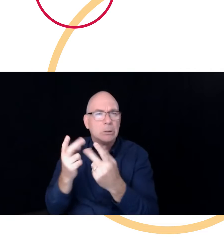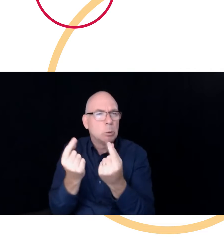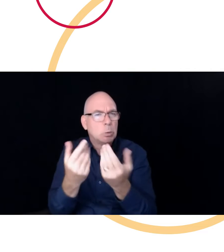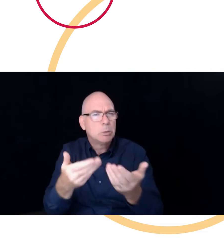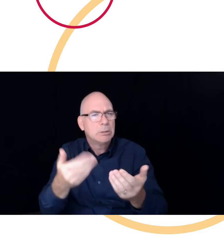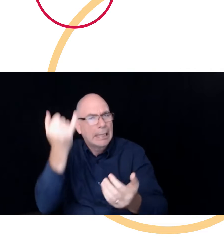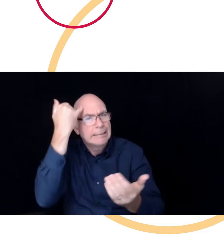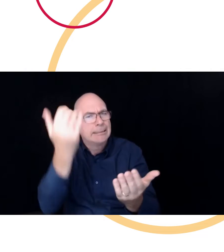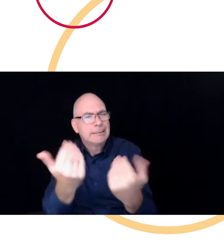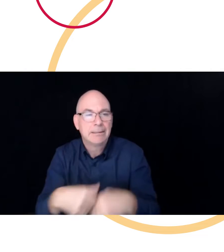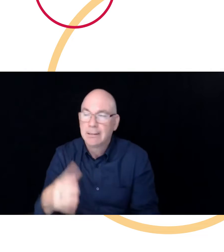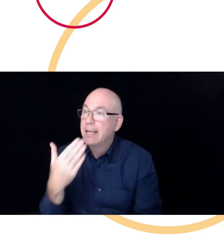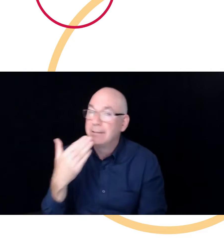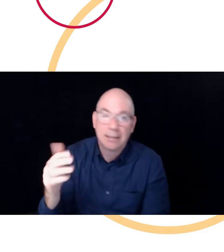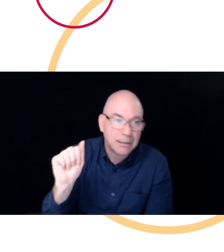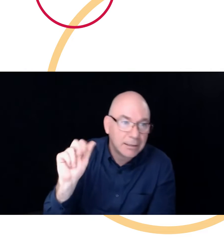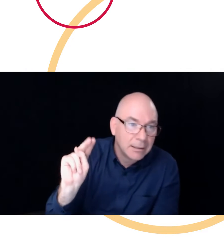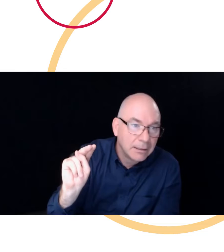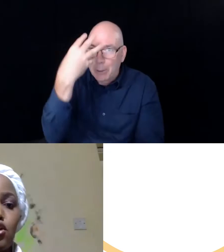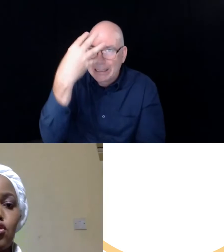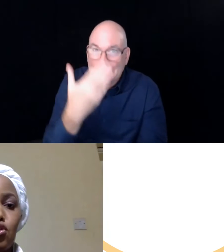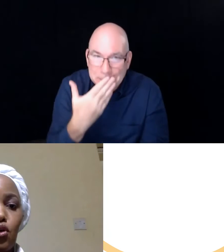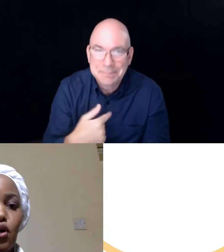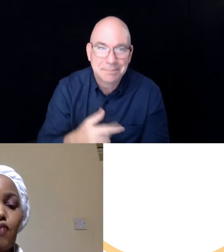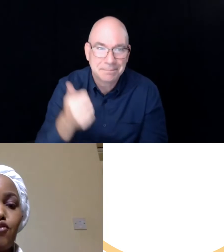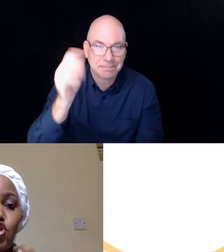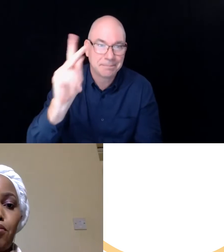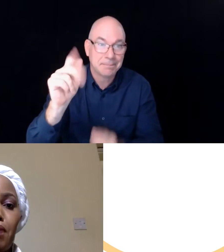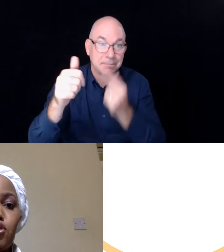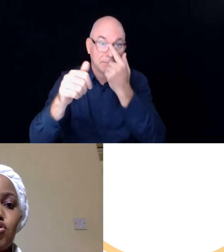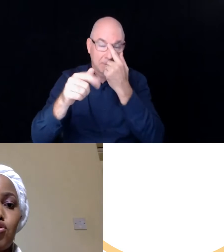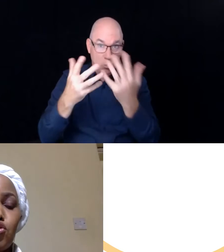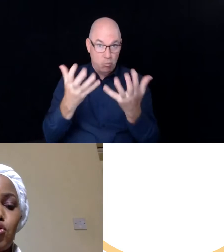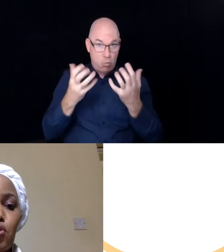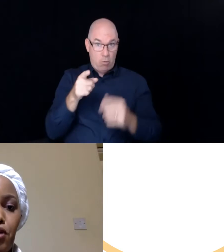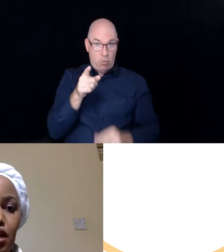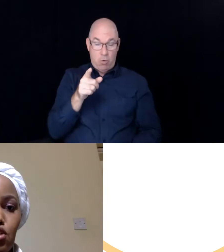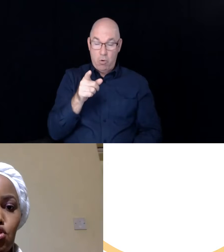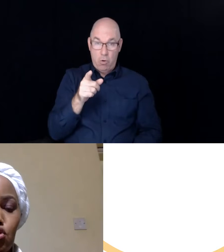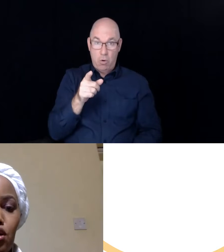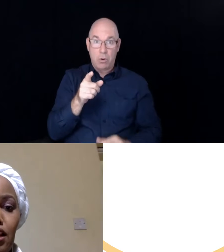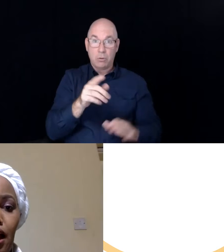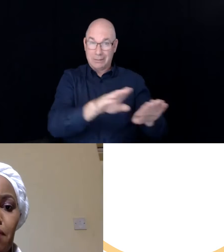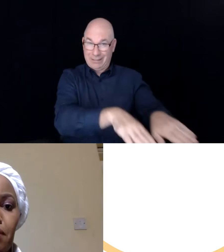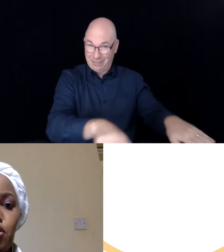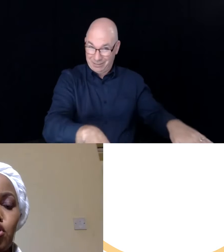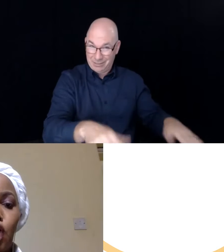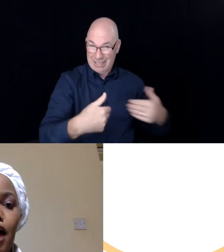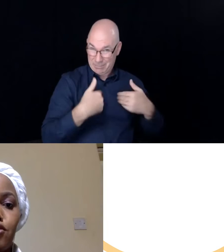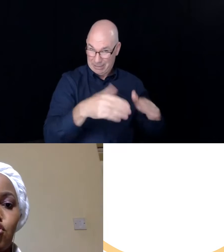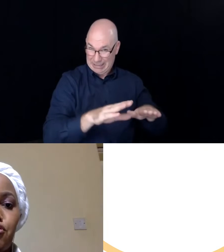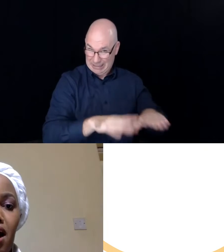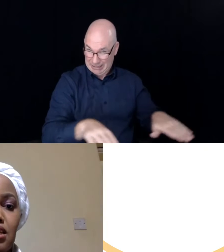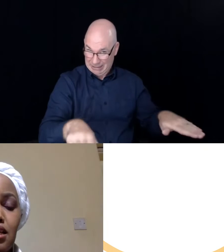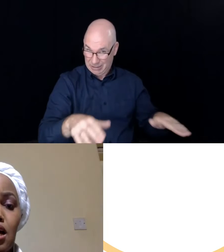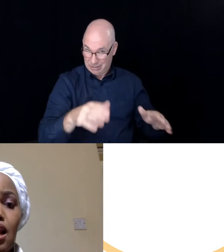Thank you so much, Anaya. So for me, the first thing, for you to be able to protect children and young people, you